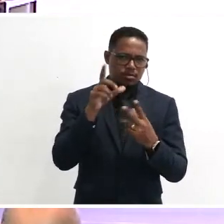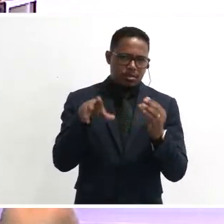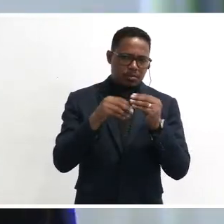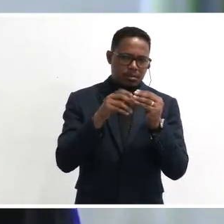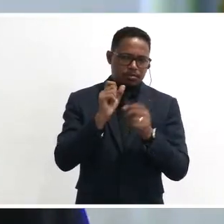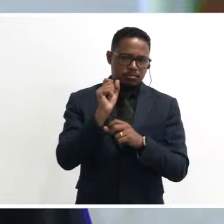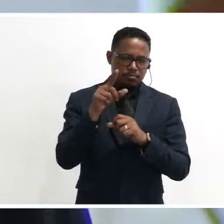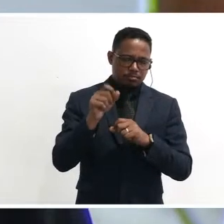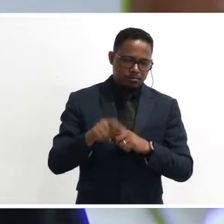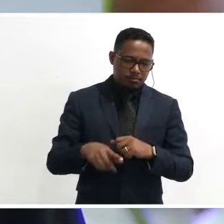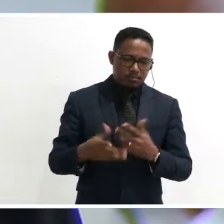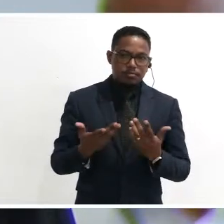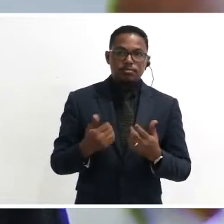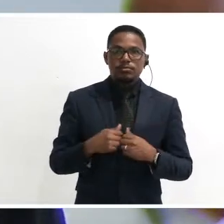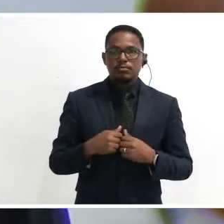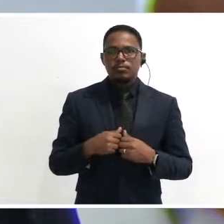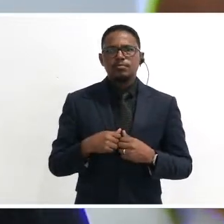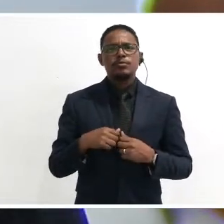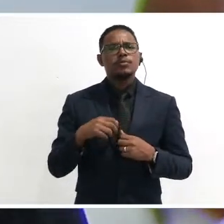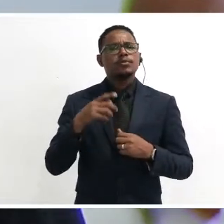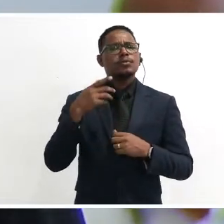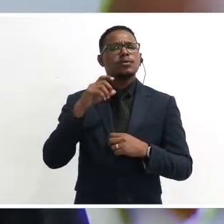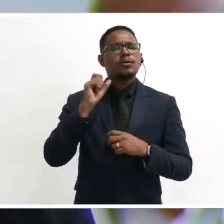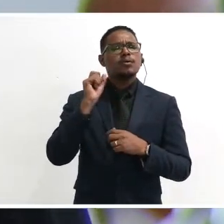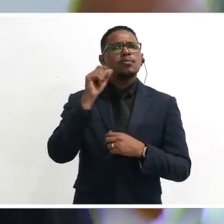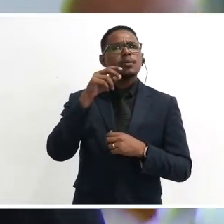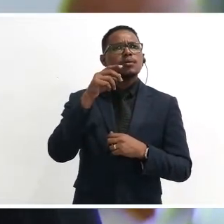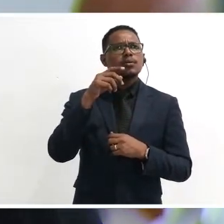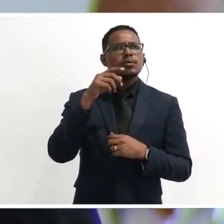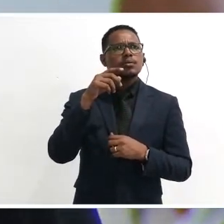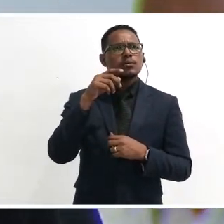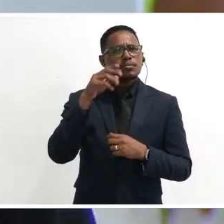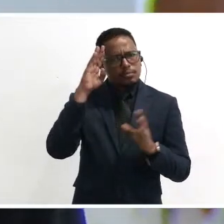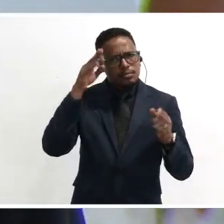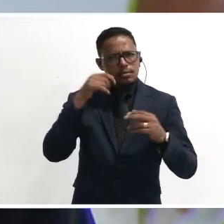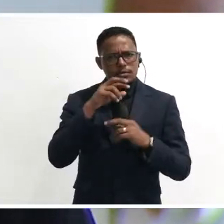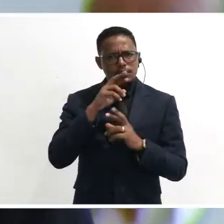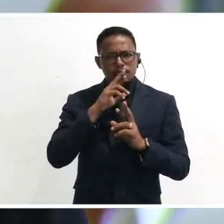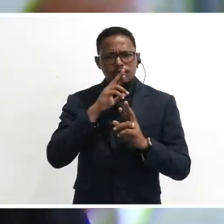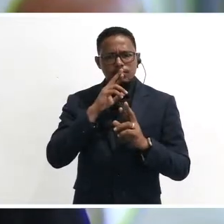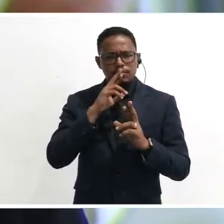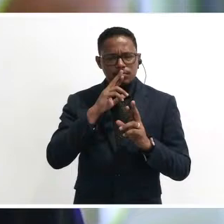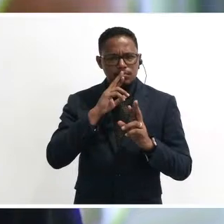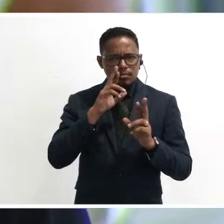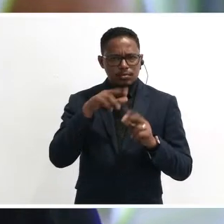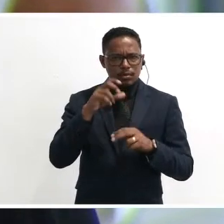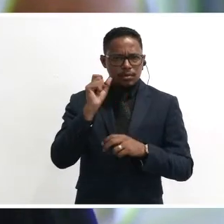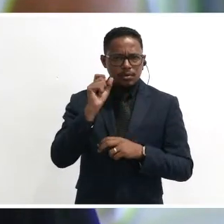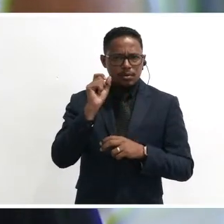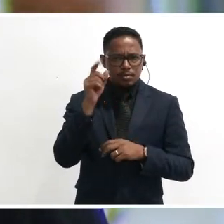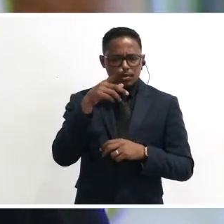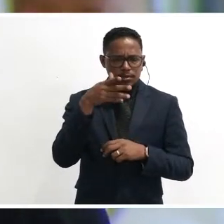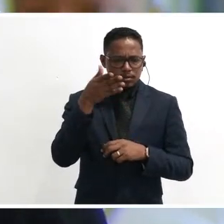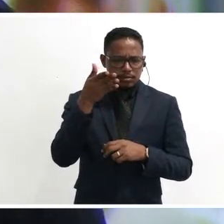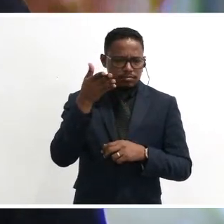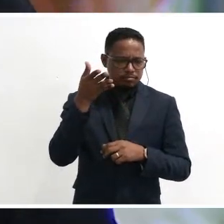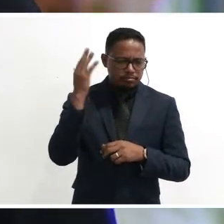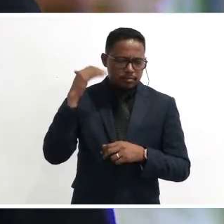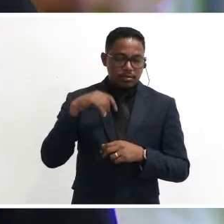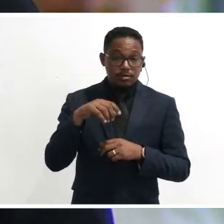up on an earlier question regarding the ability of the Dominican Republic to onshore some of the ATP phase in